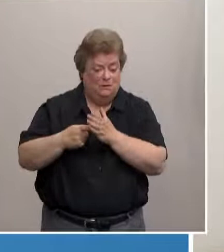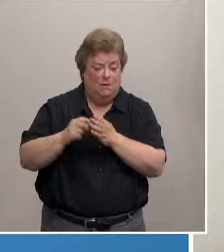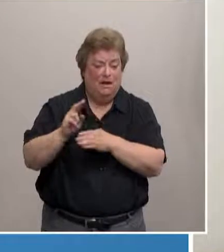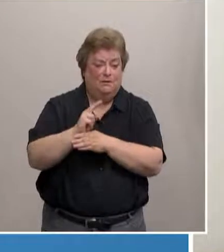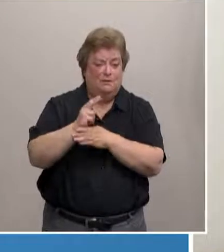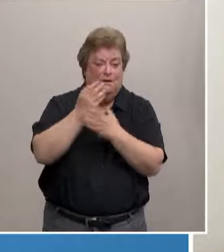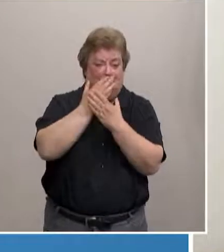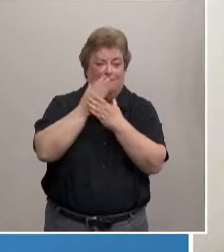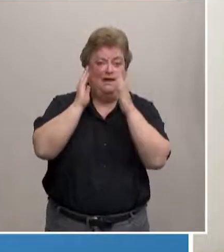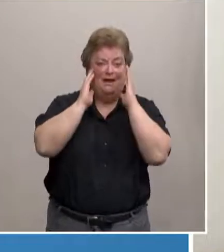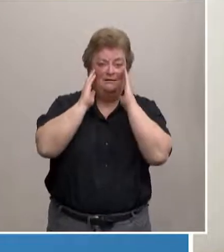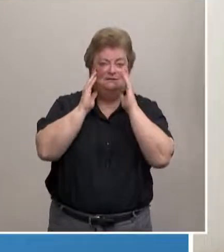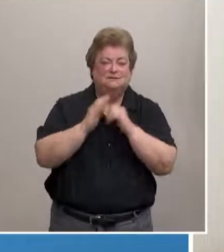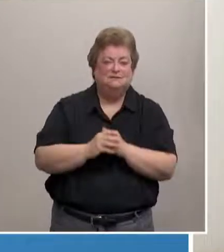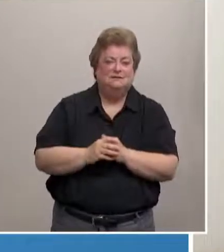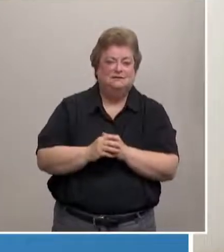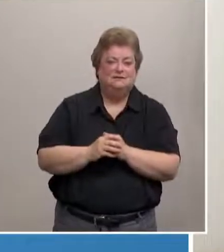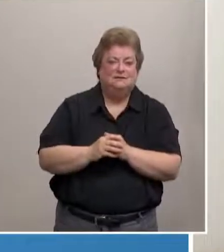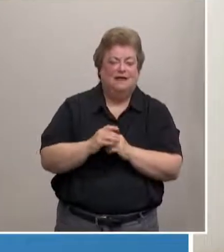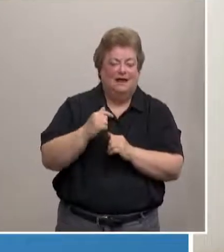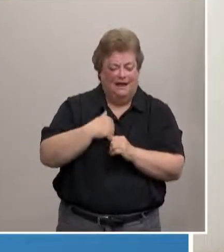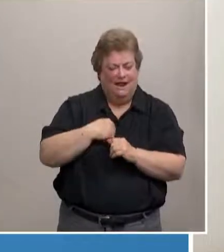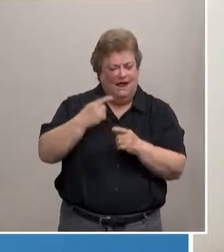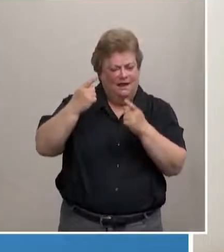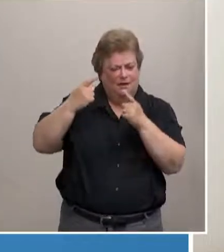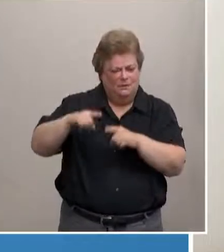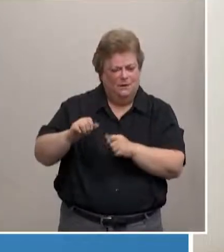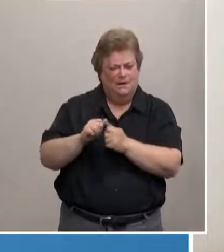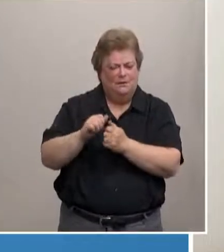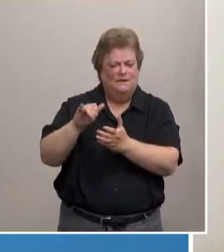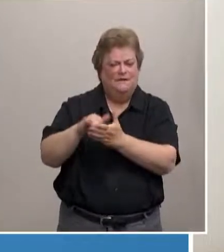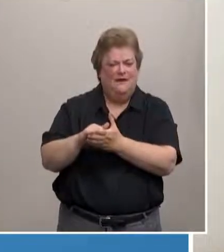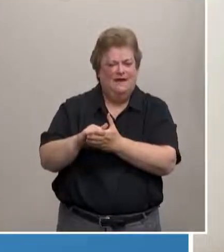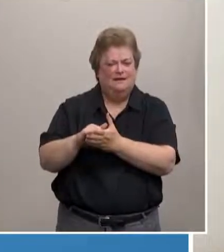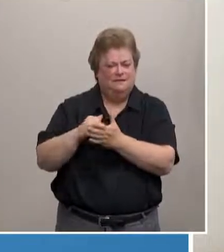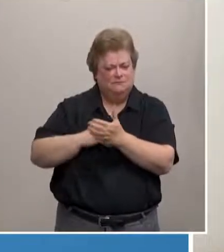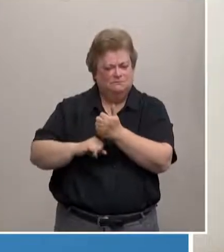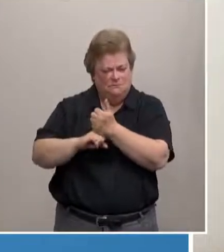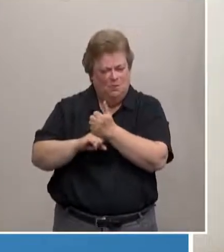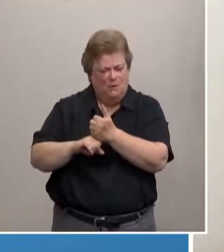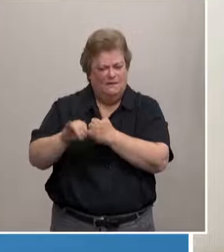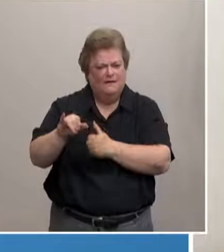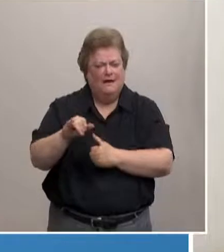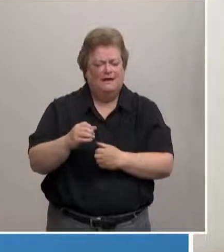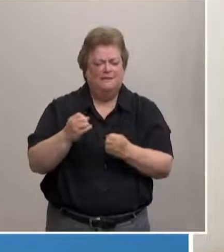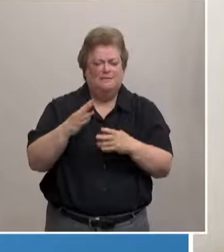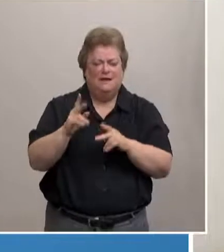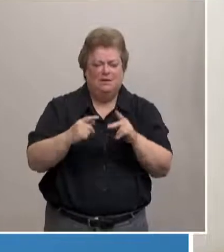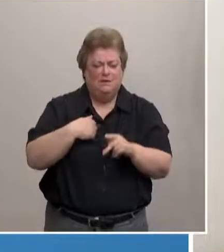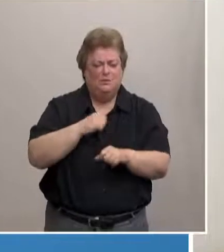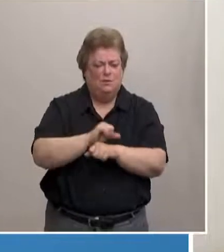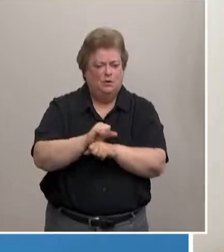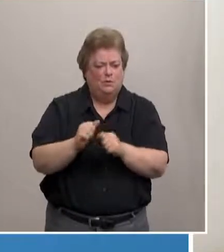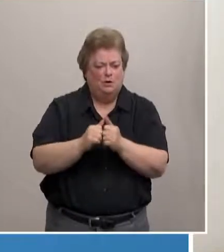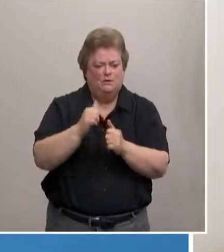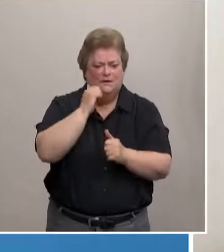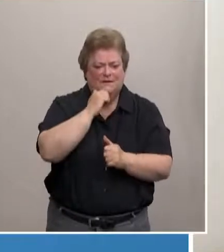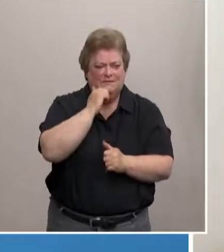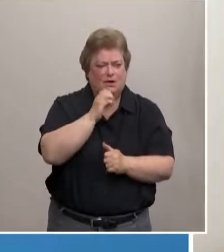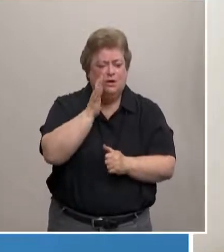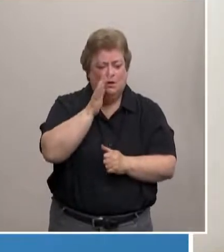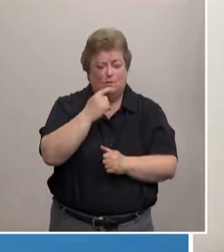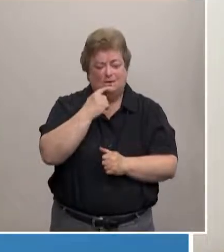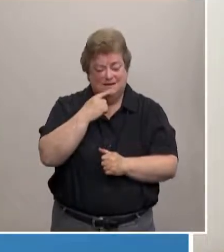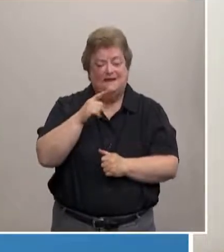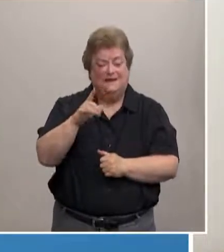I really, I definitely agree with that. And I think a lot of people that we work with every day actually say that they're